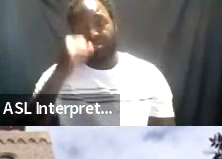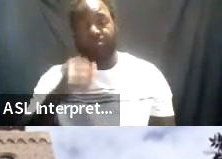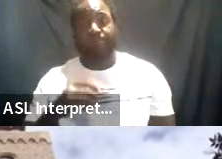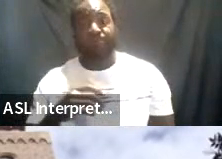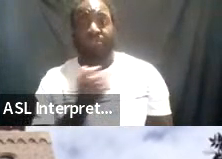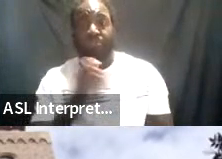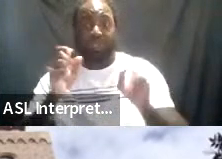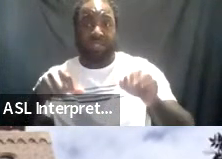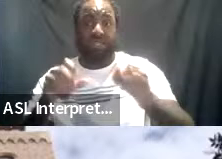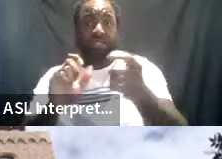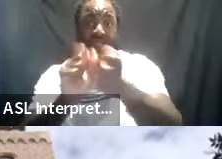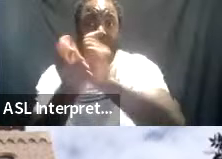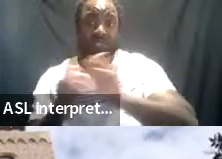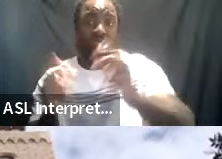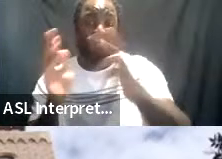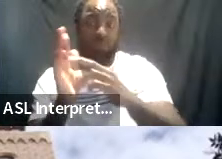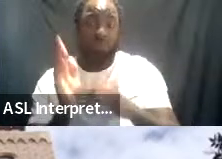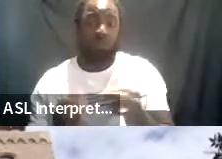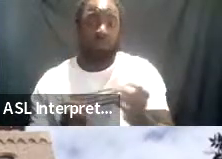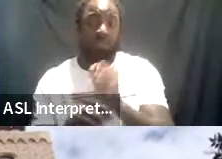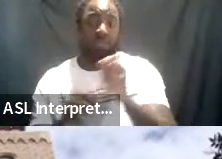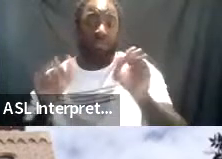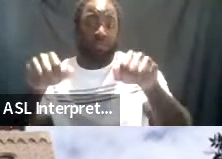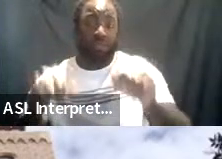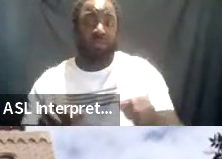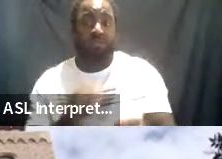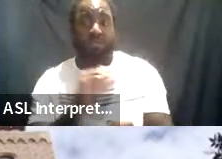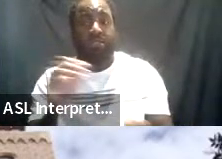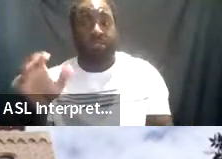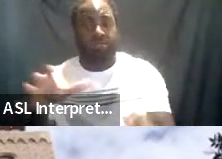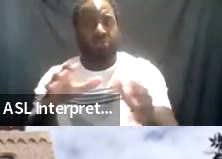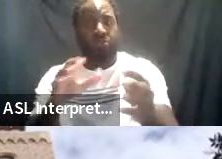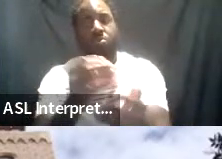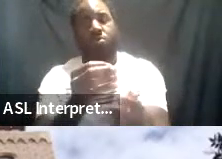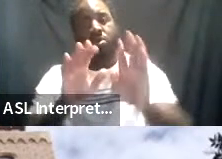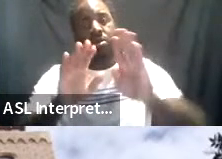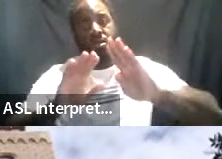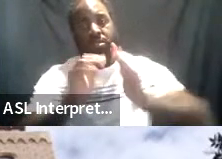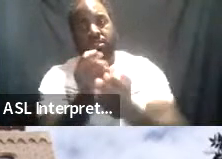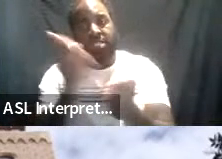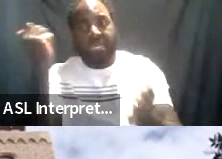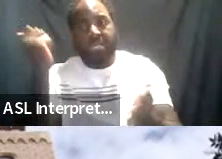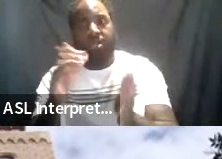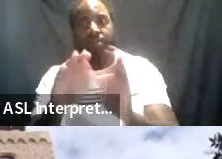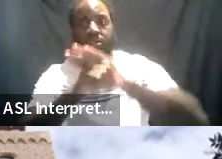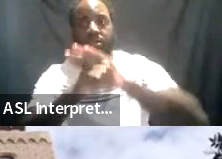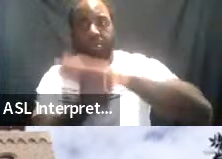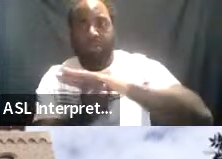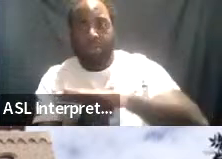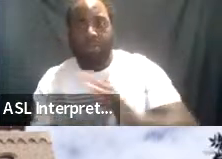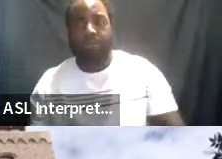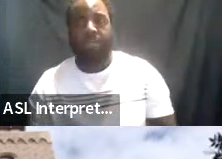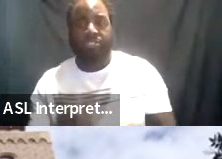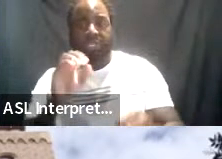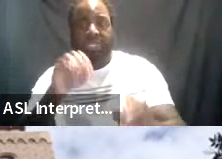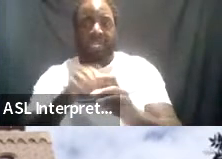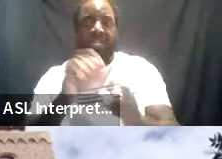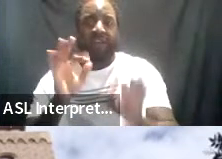adjust the rules to make these possible again and take some of the pressure off of existing family sized